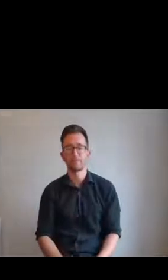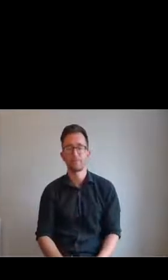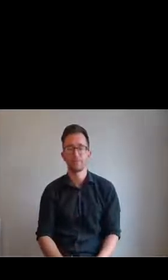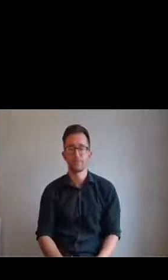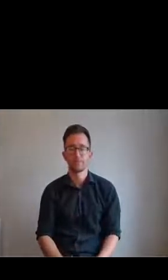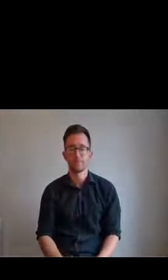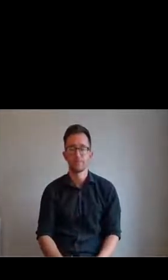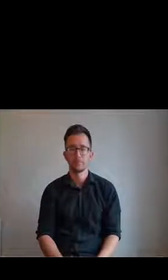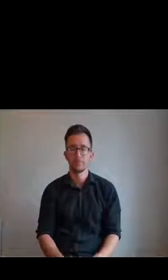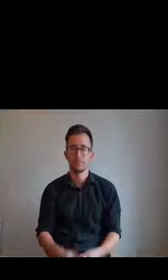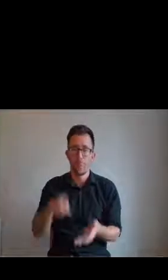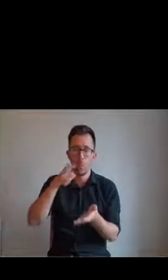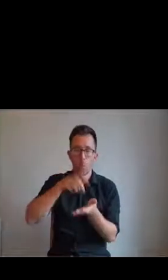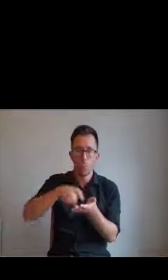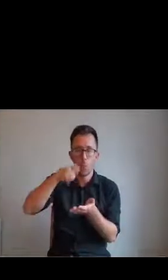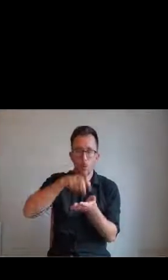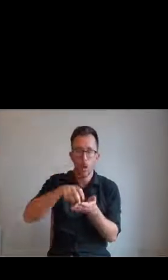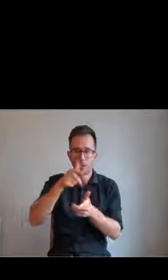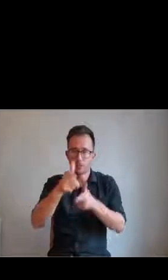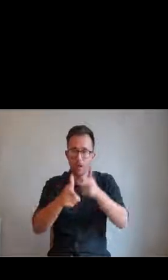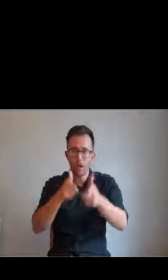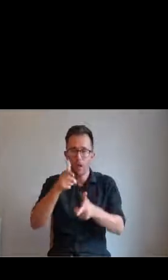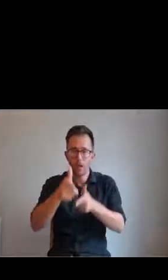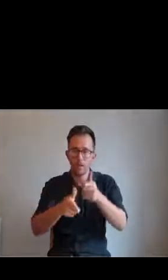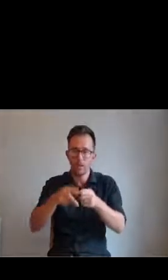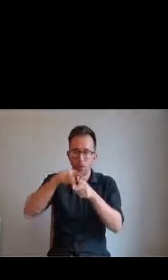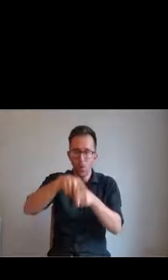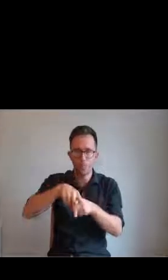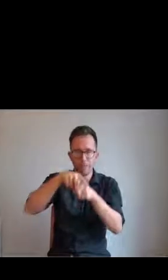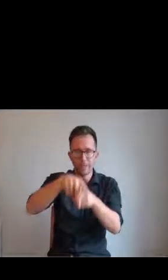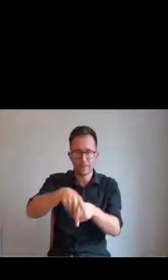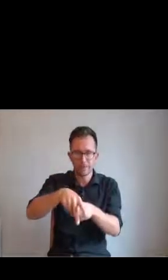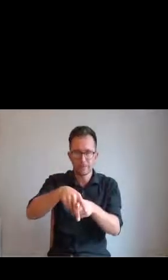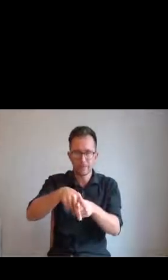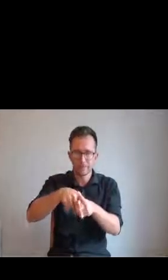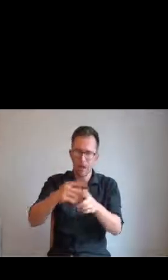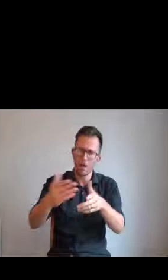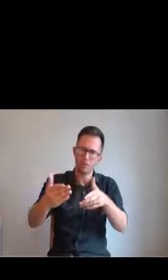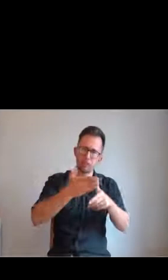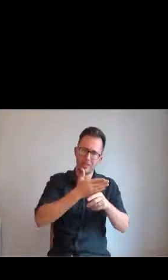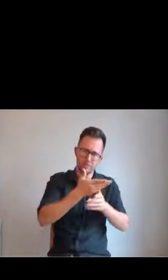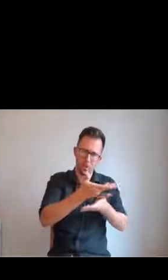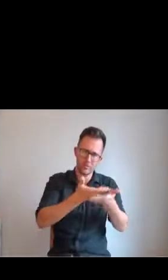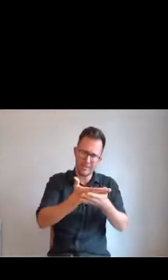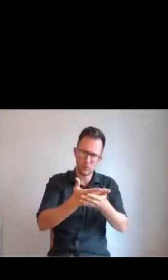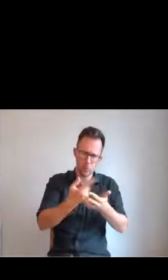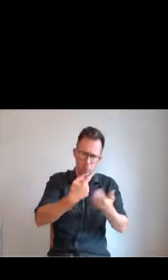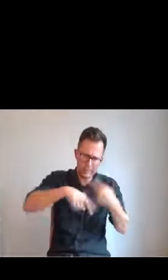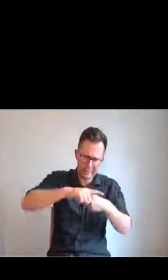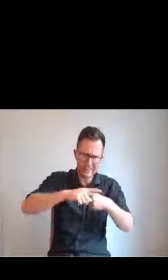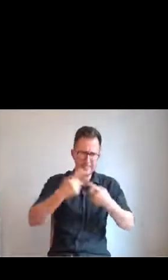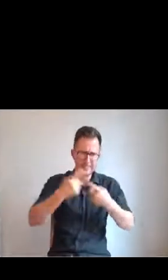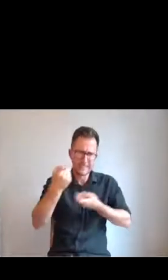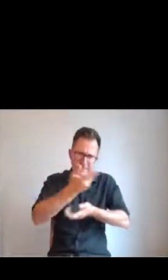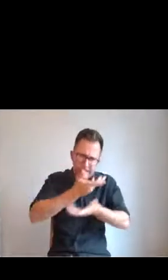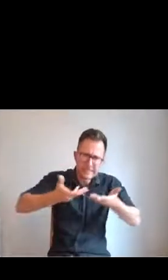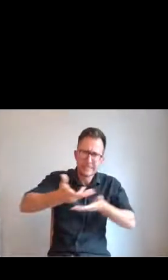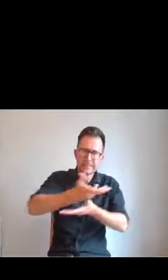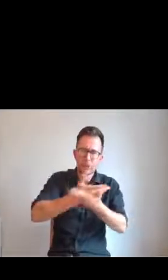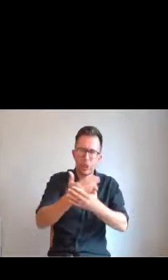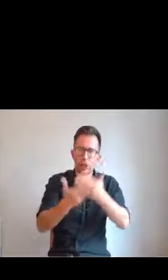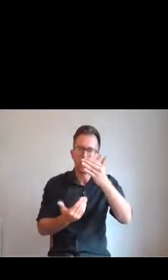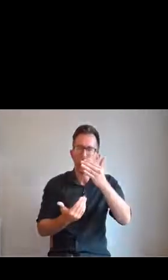For walkers, cyclists and horse riders, at supplementary consultation, we were exploring the feasibility of a new footpath connection under